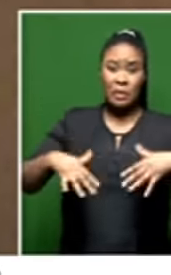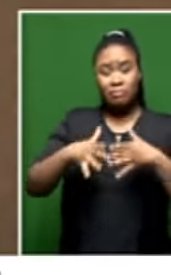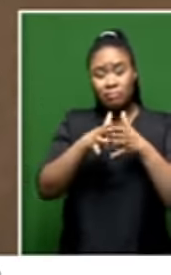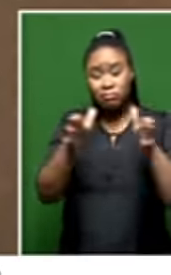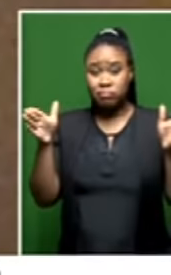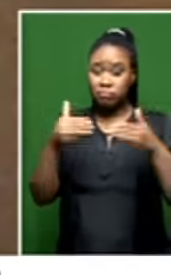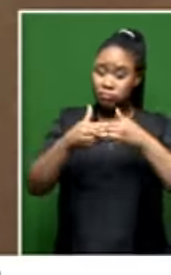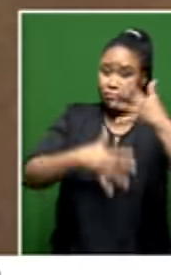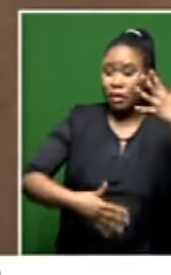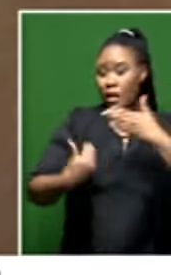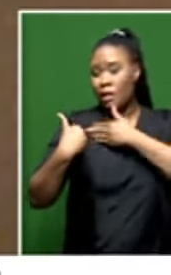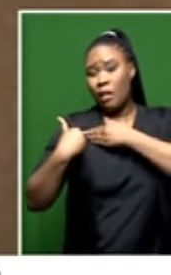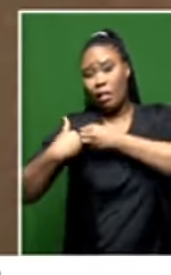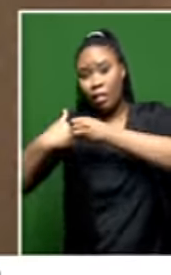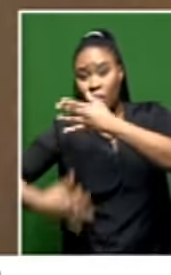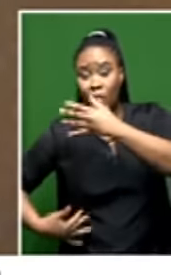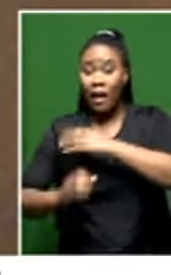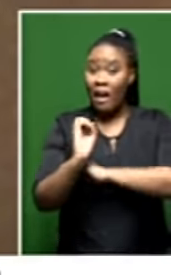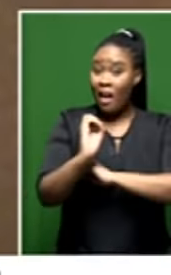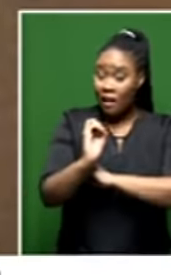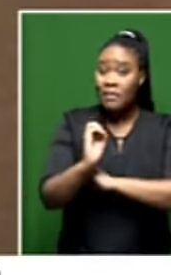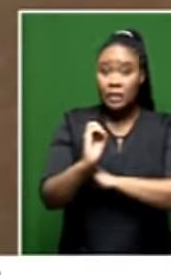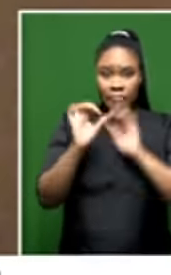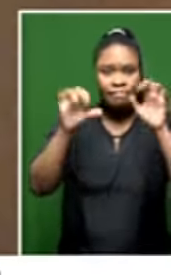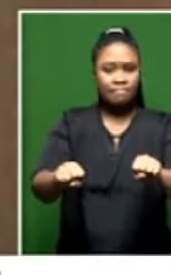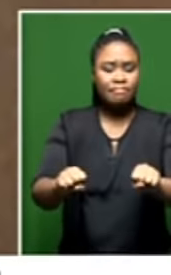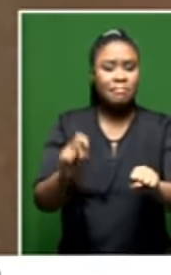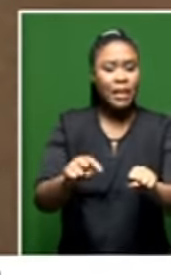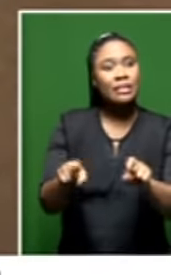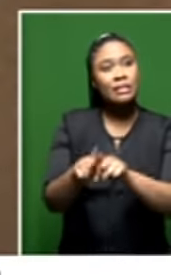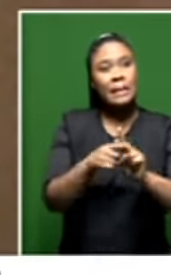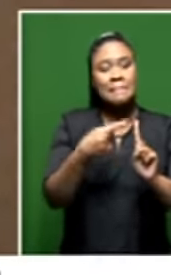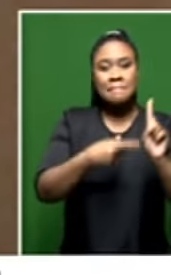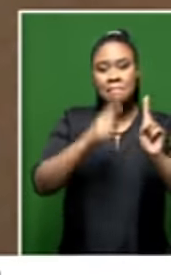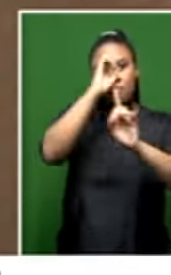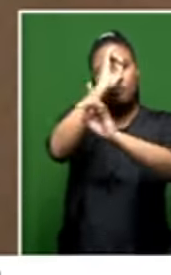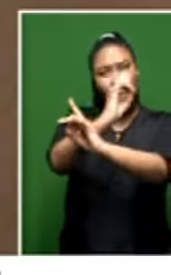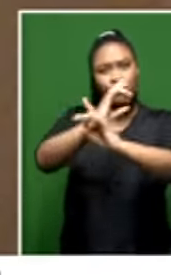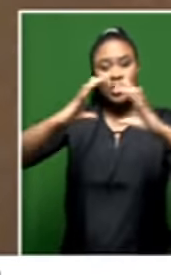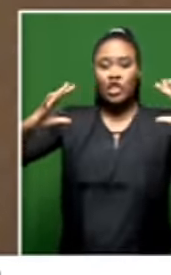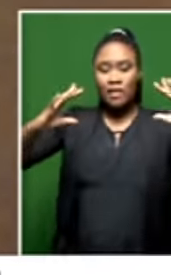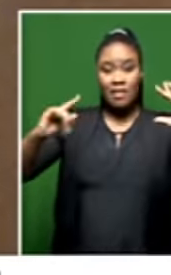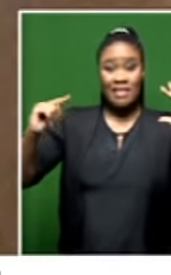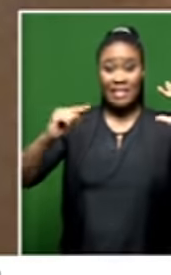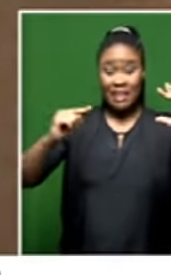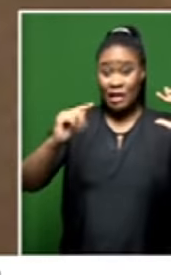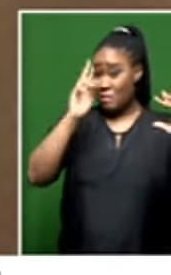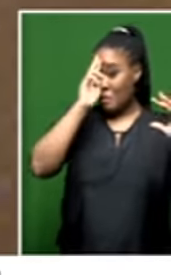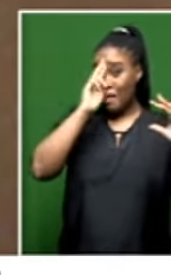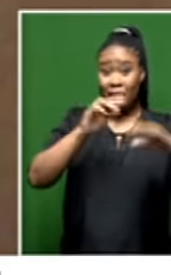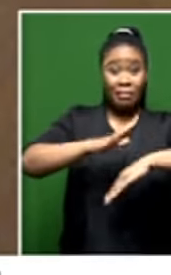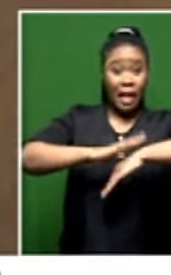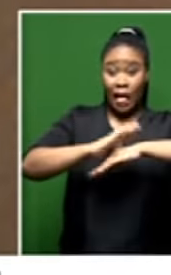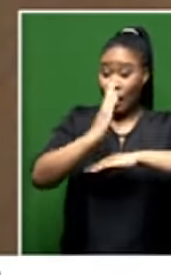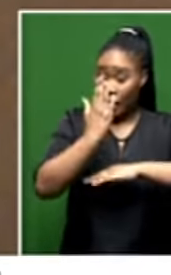a lot of administrative issues, and he needs to have a vision that he will implement in a relatively short space of